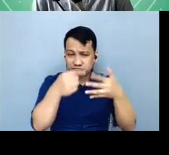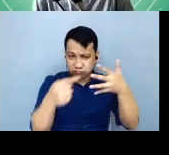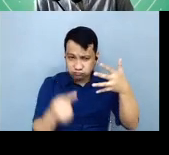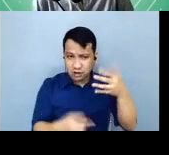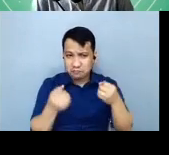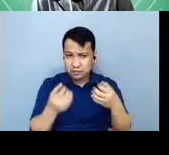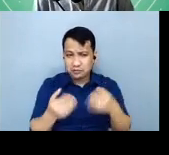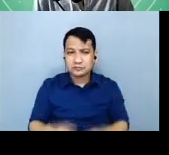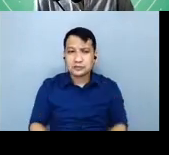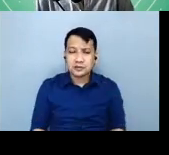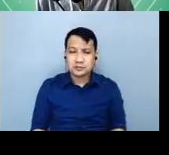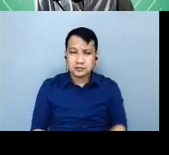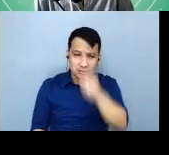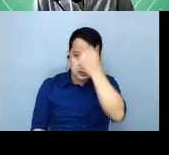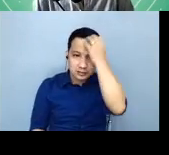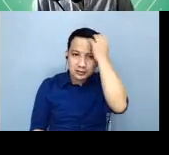Okay.